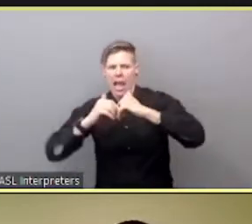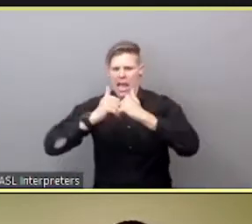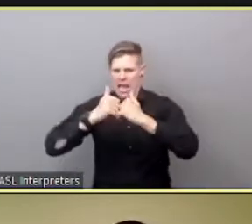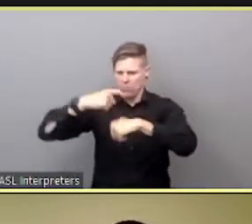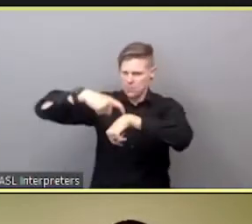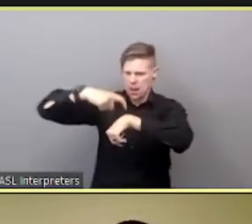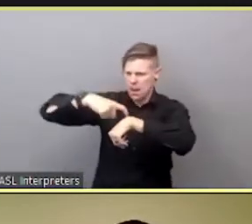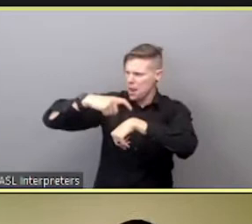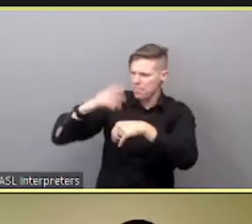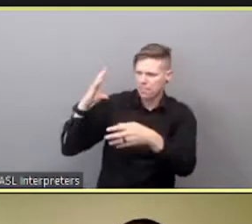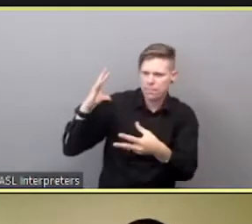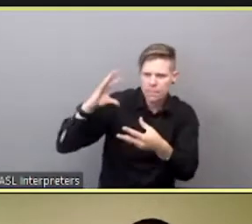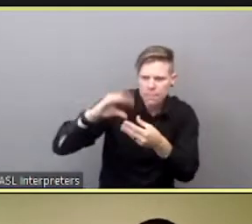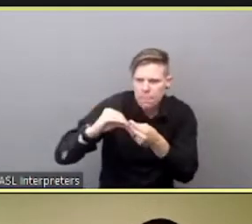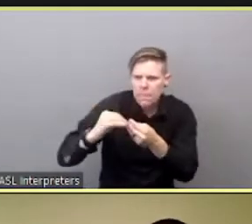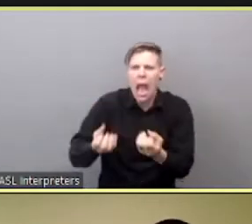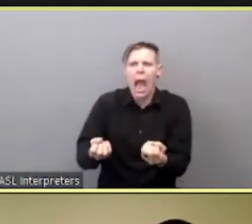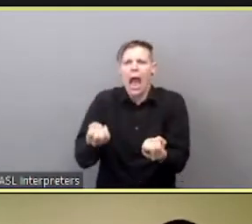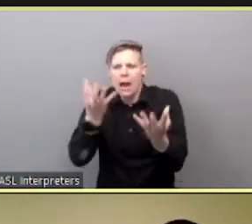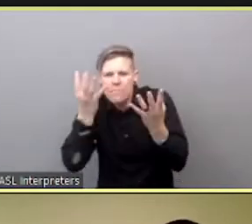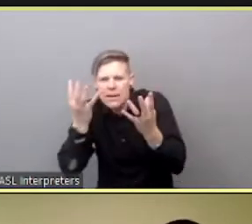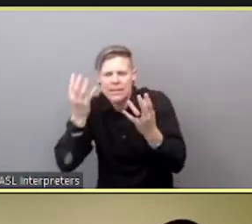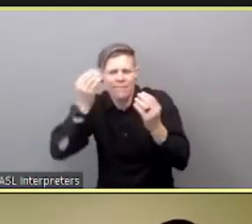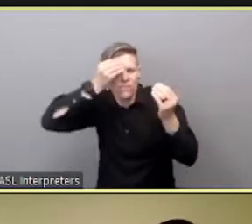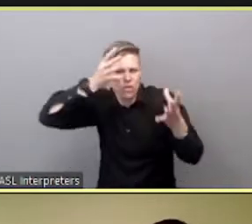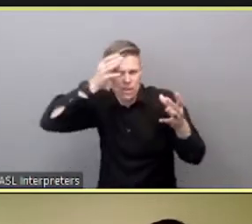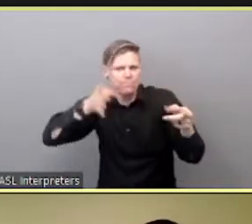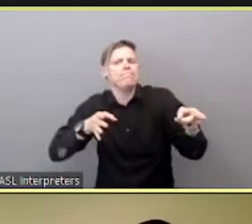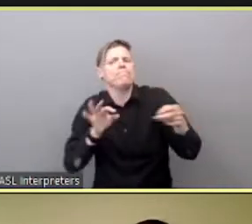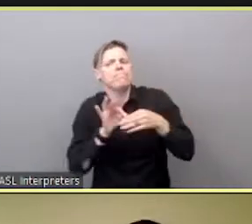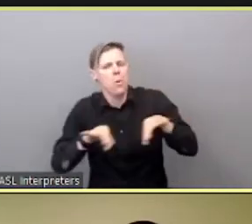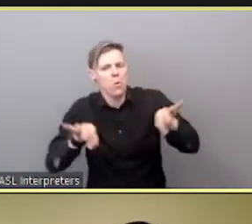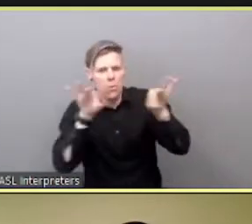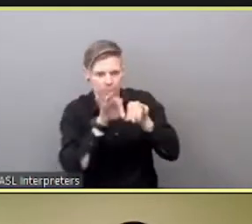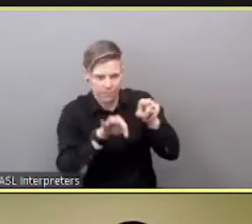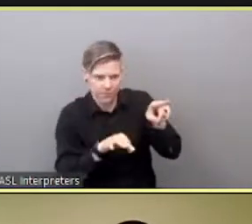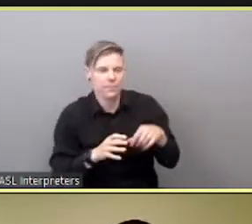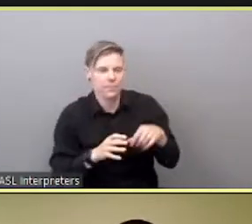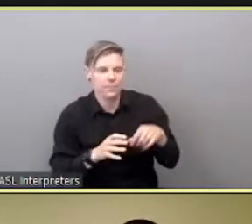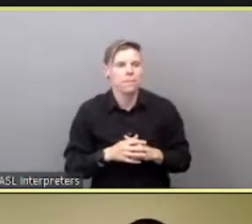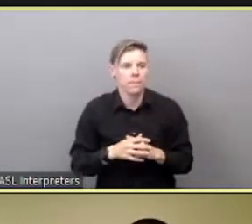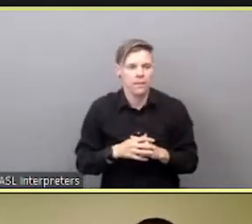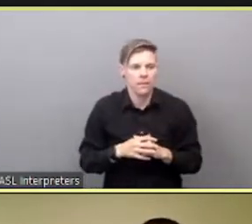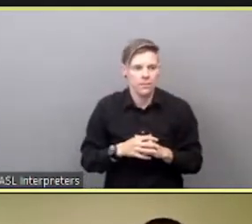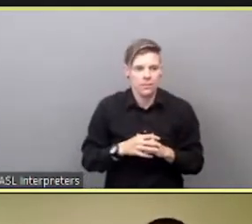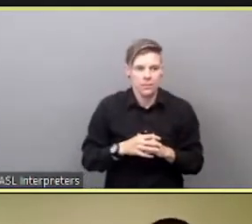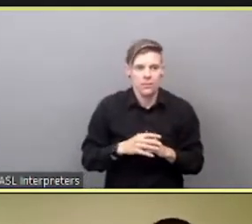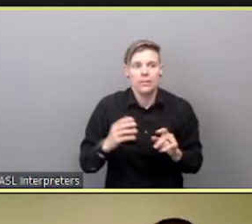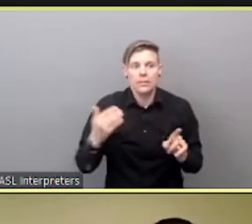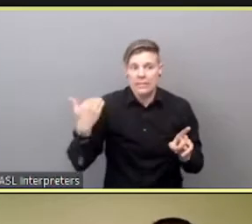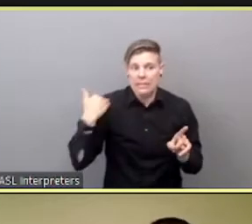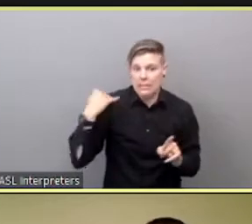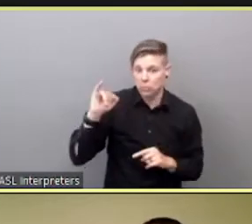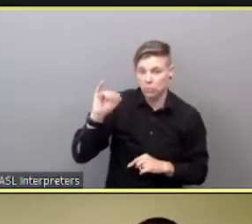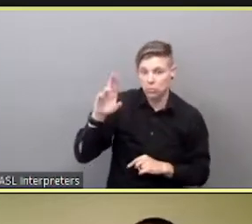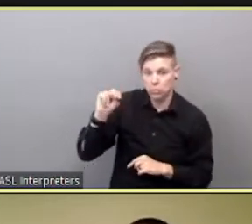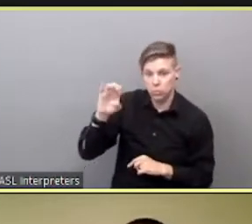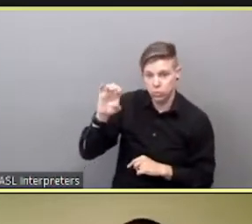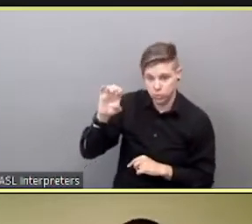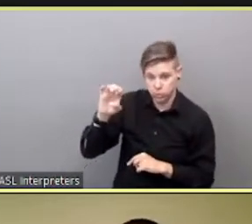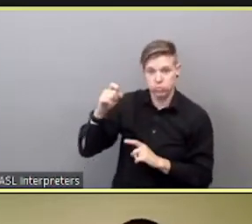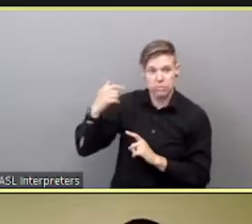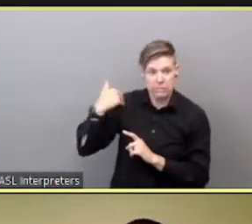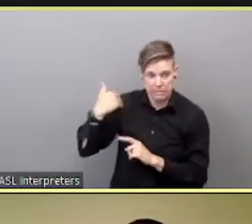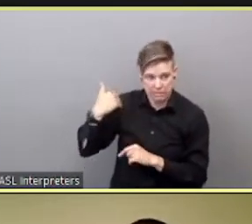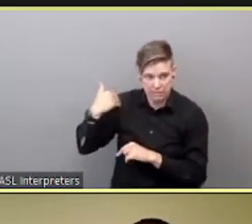receiving benefit payments. Just to kind of recap, in June of 2021, the Department of Workforce